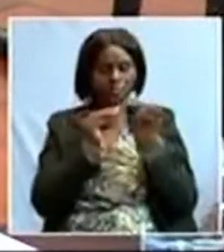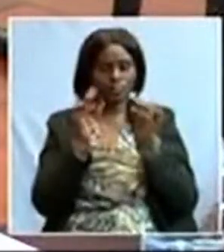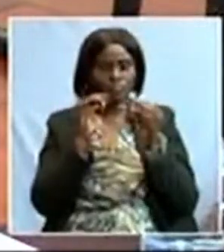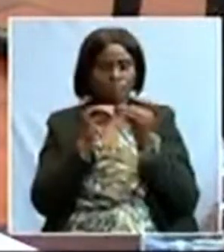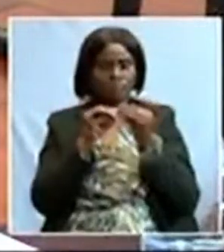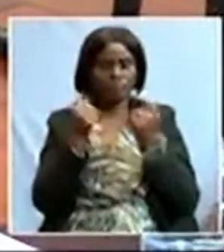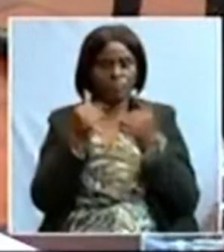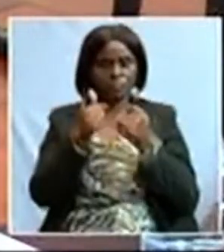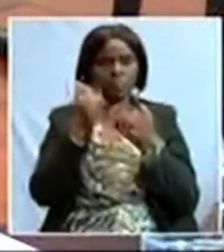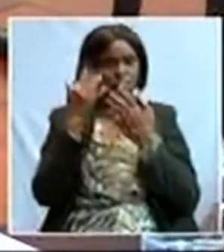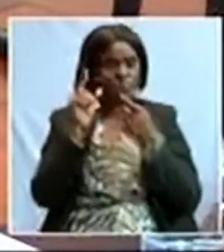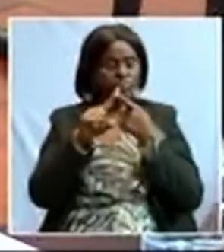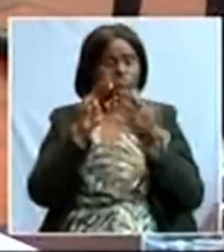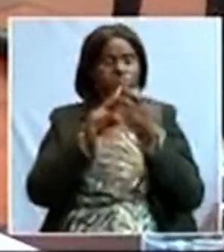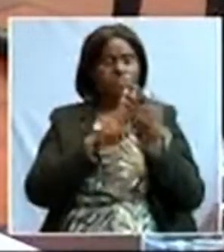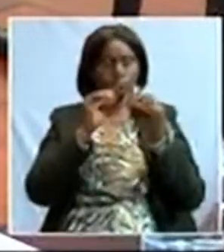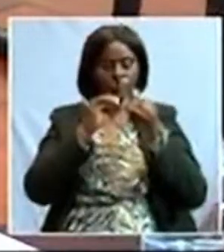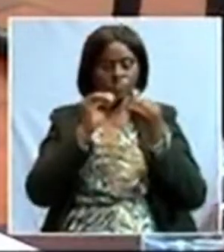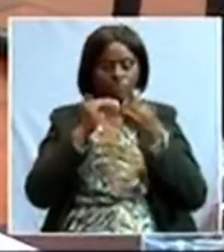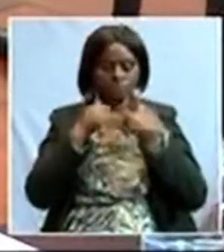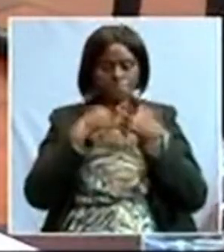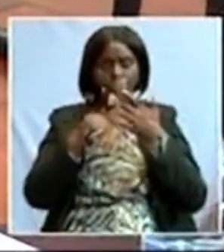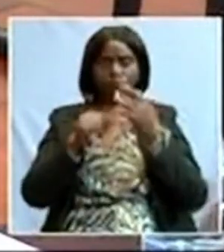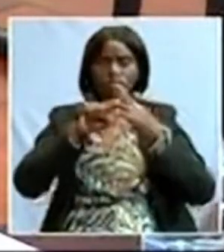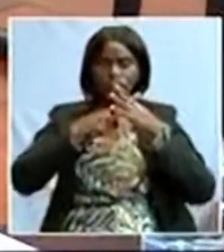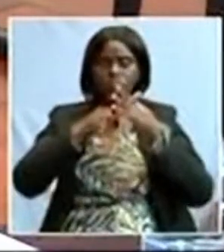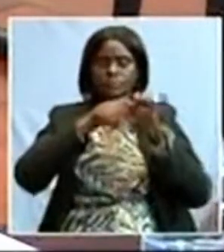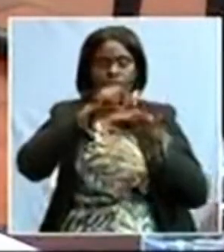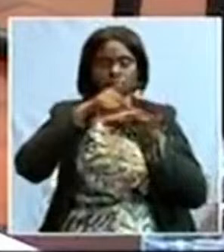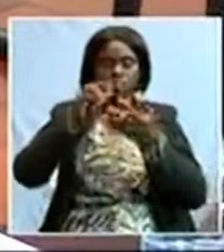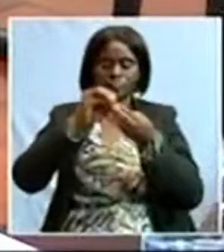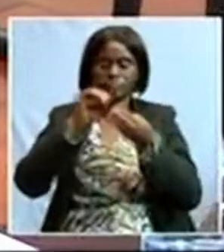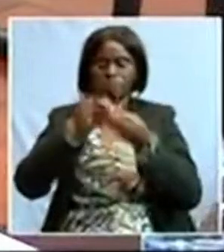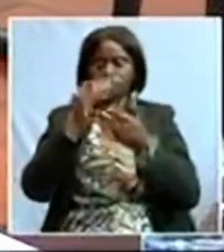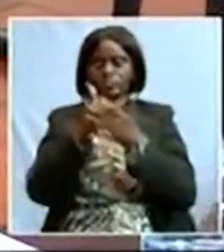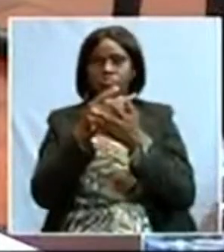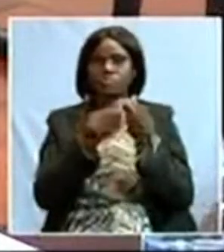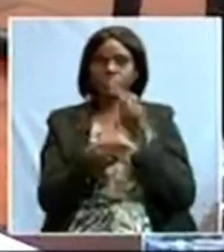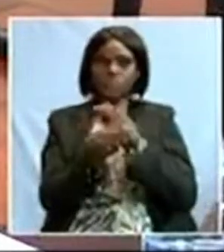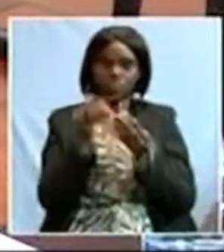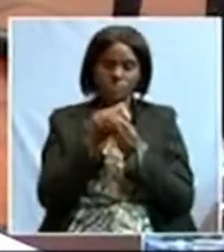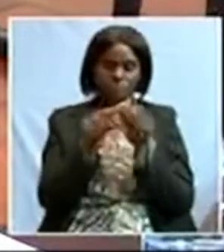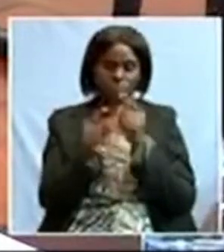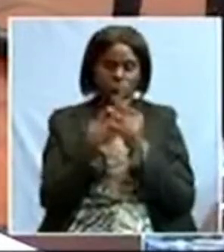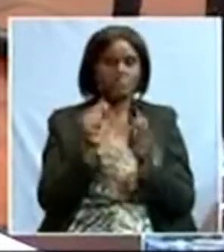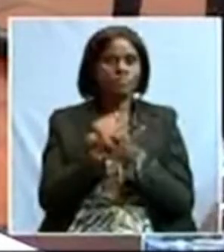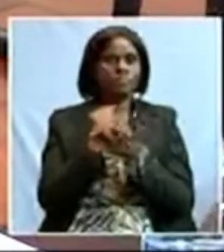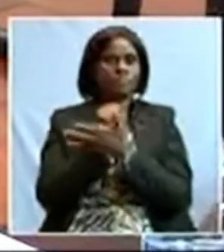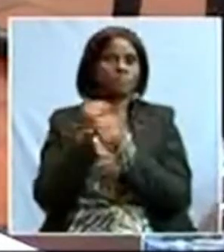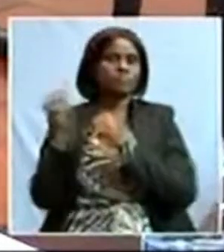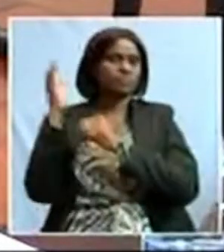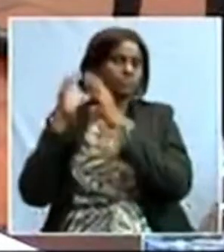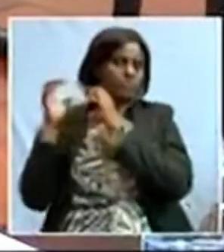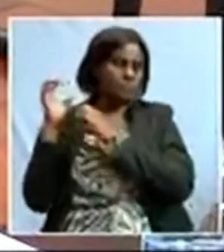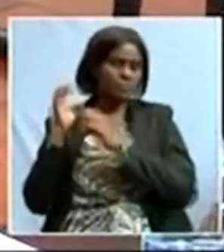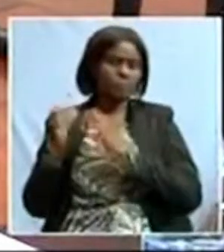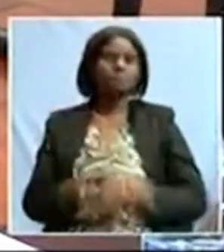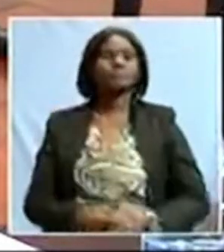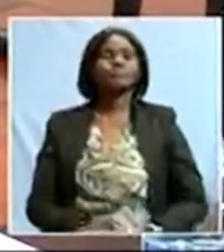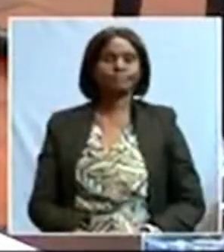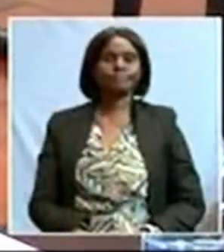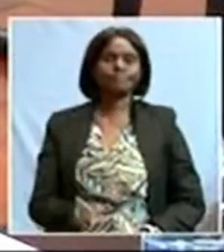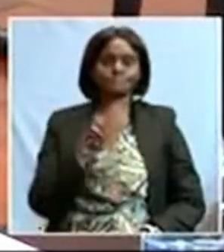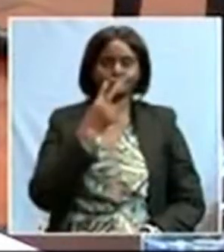Management wishes to report that it has since started paying all statutory obligations and liquidating the arrears.